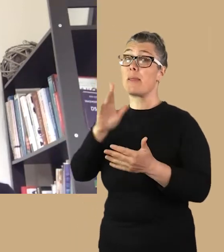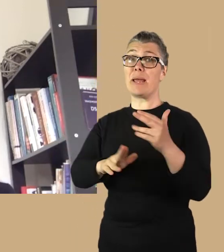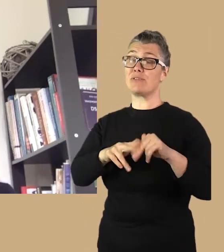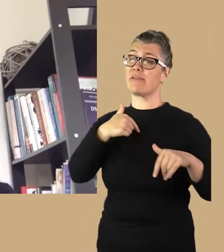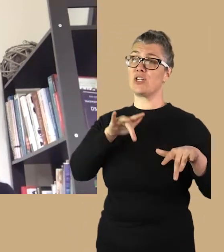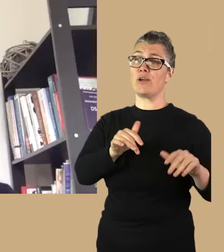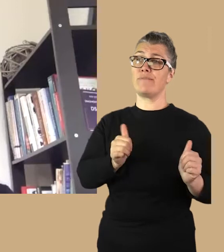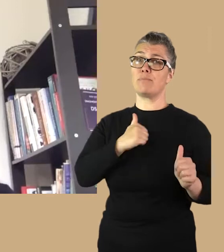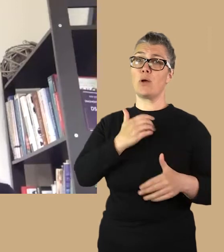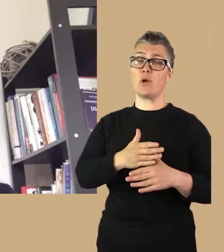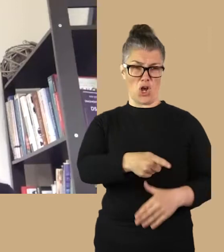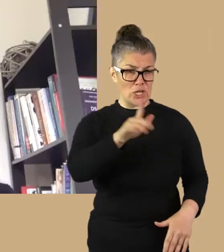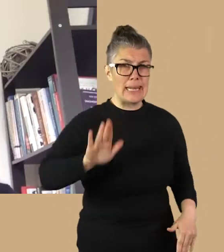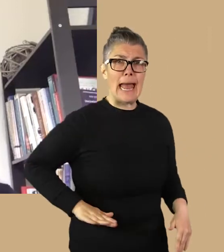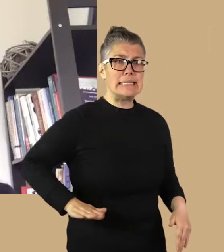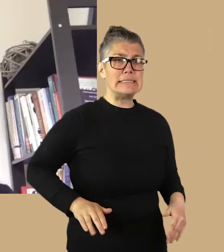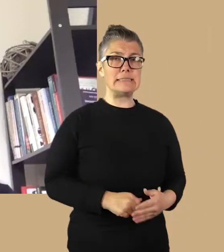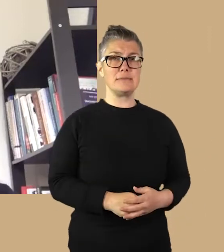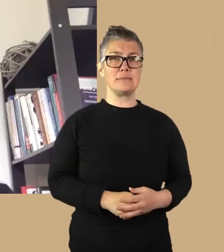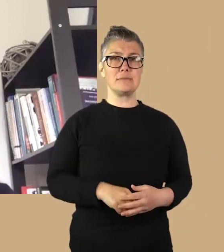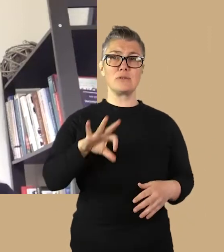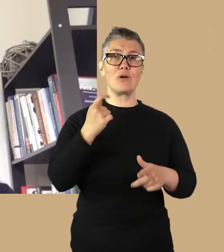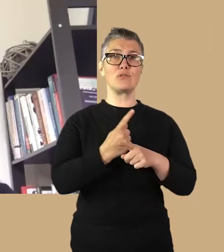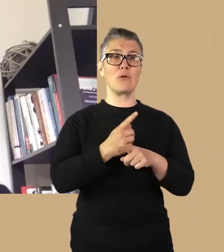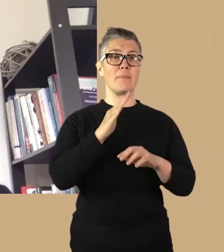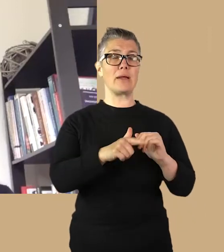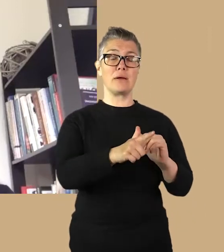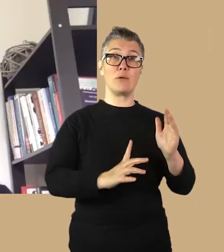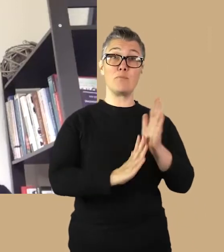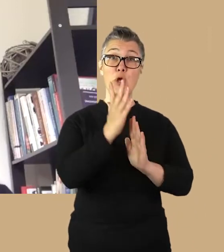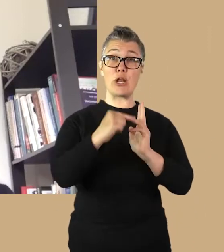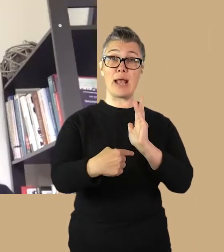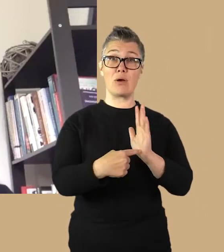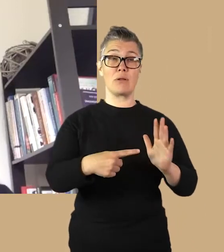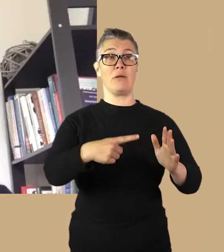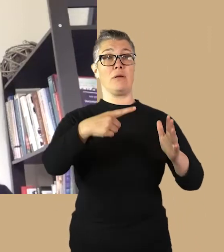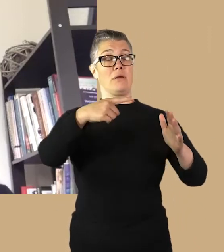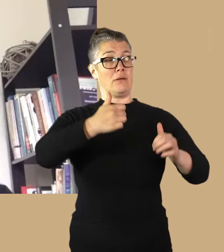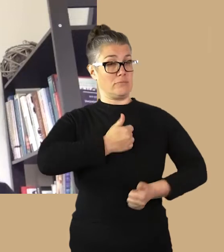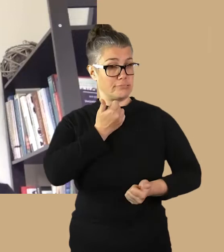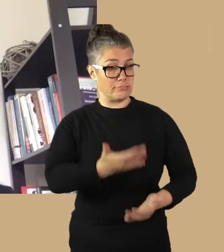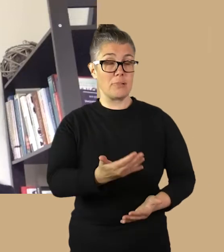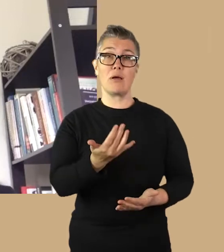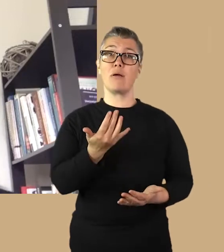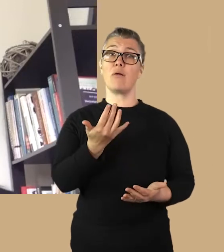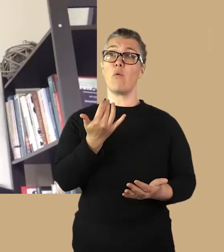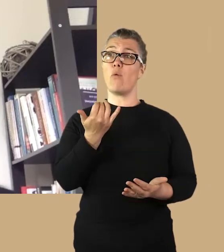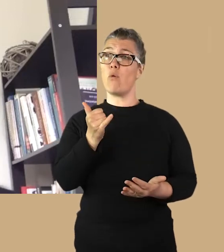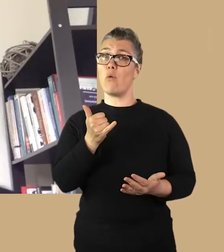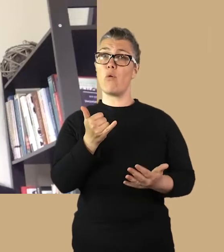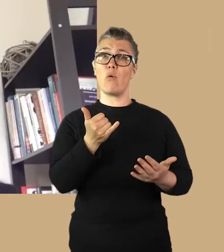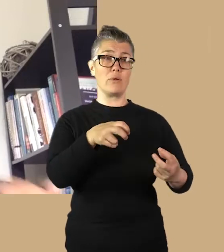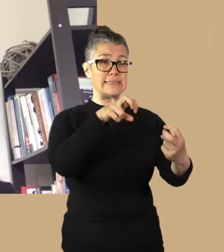lazy. Not the fact that, oh, maybe you're burnt out. Maybe you've thought about this a lot more. Maybe you're